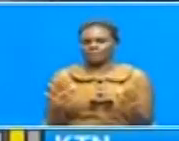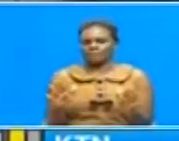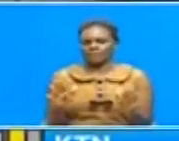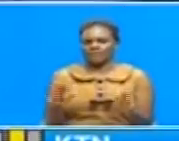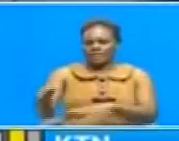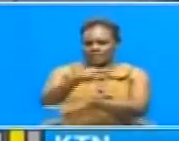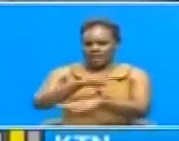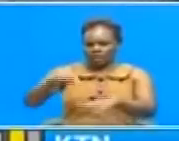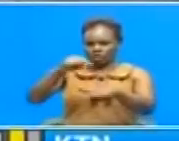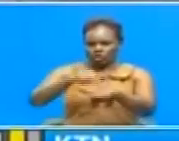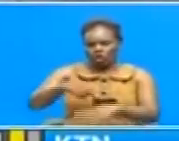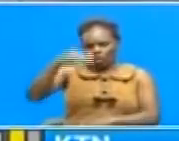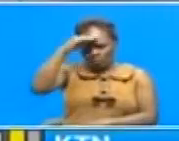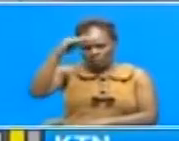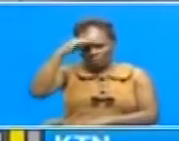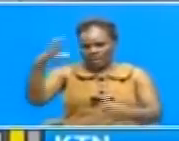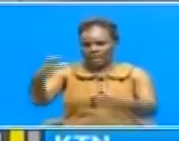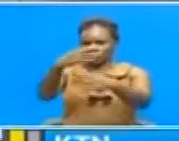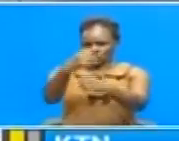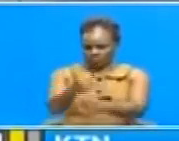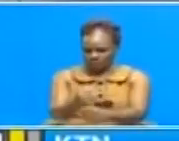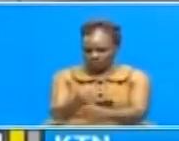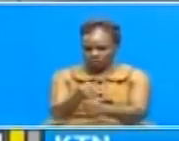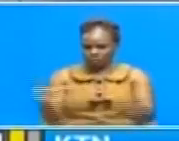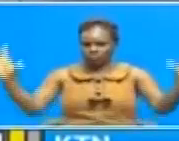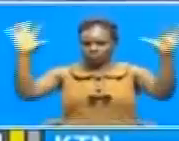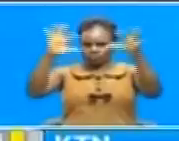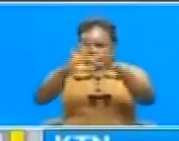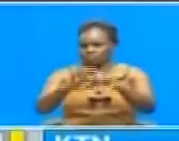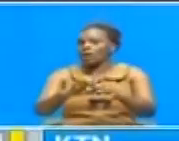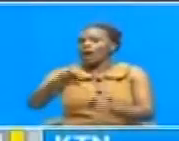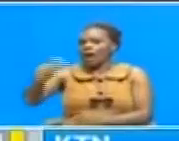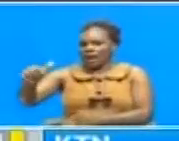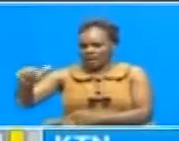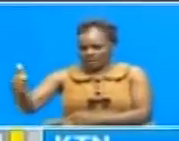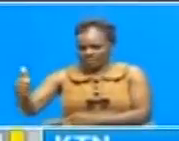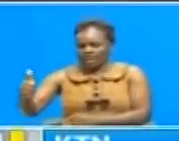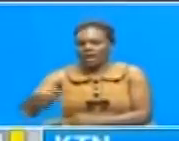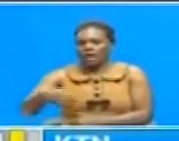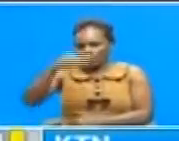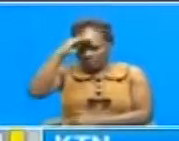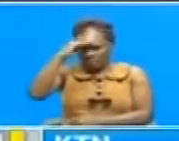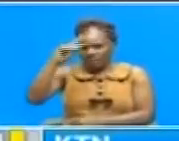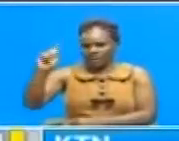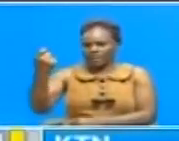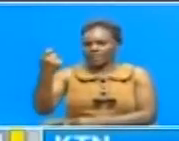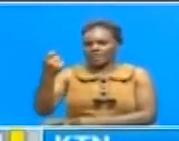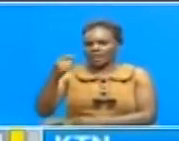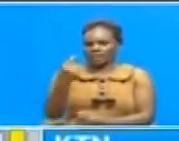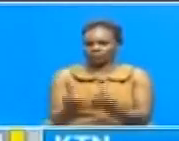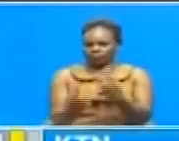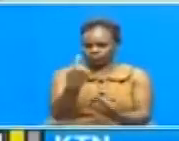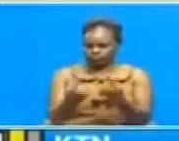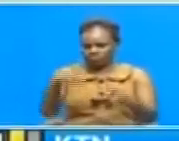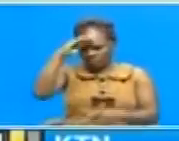National Alcoholic Beverages Association, NABAC, which brings together, among others, London Distillers, Kenya Breweries, Kenya